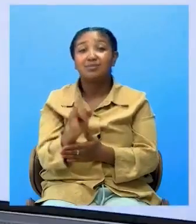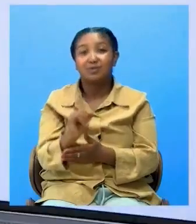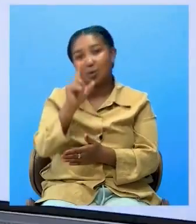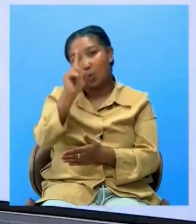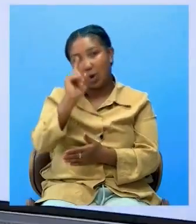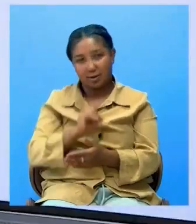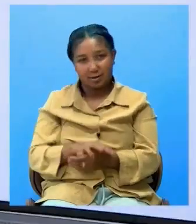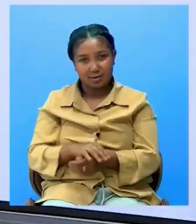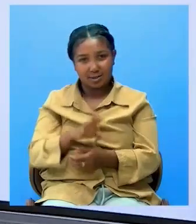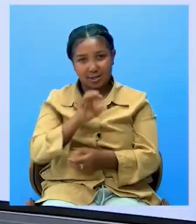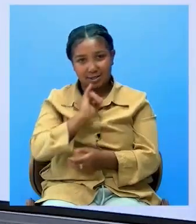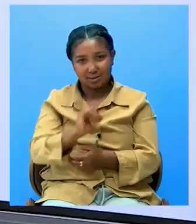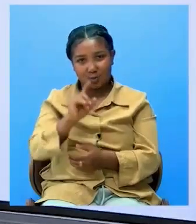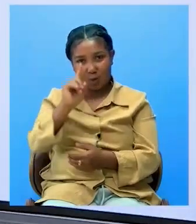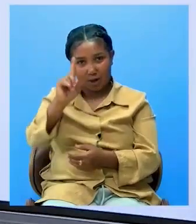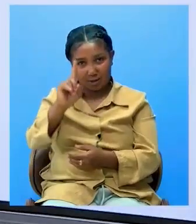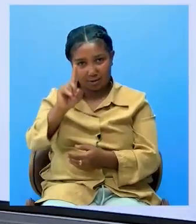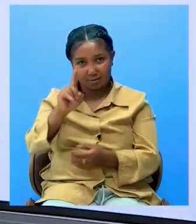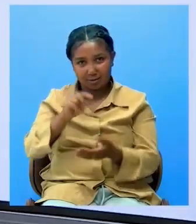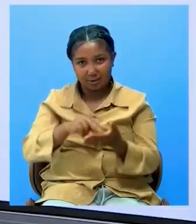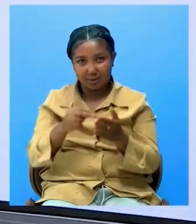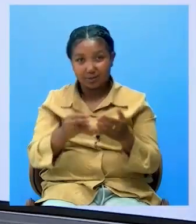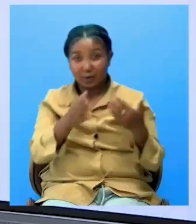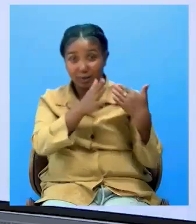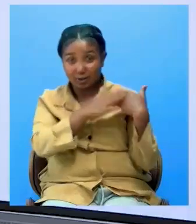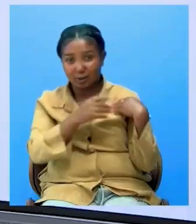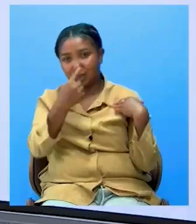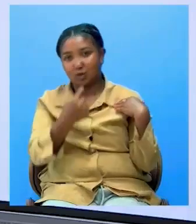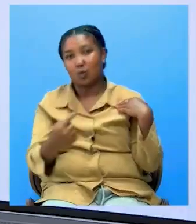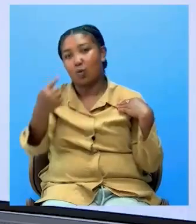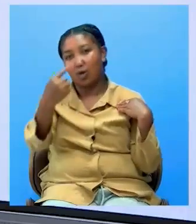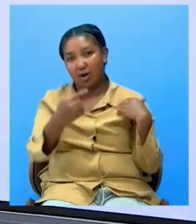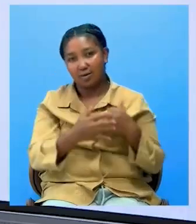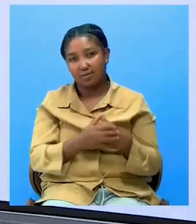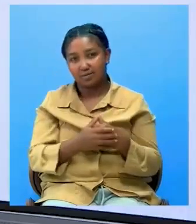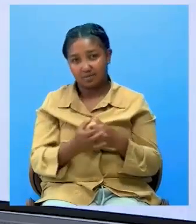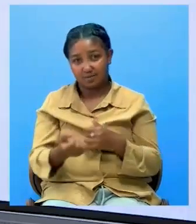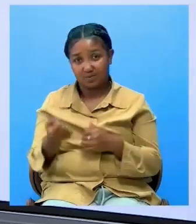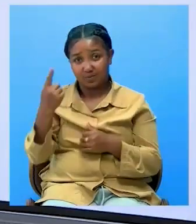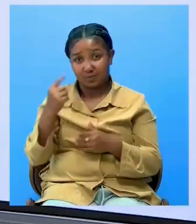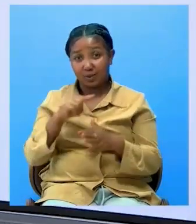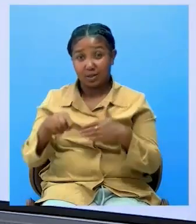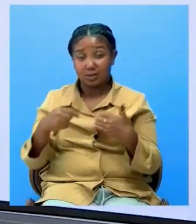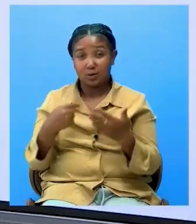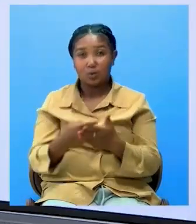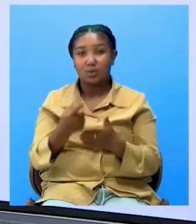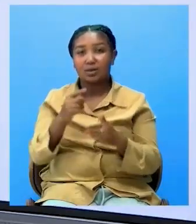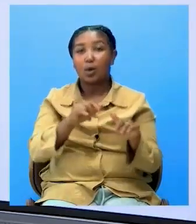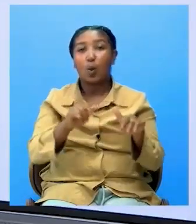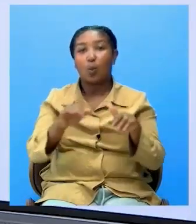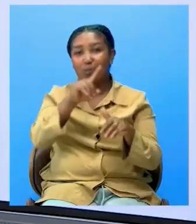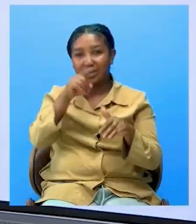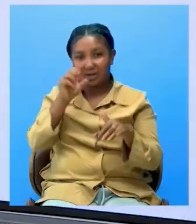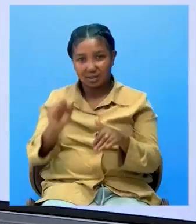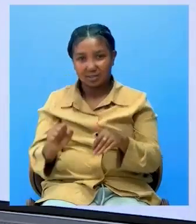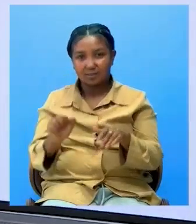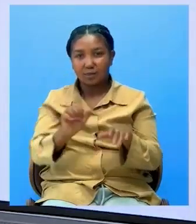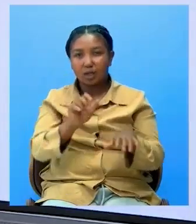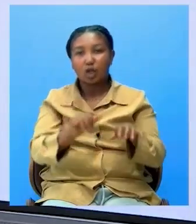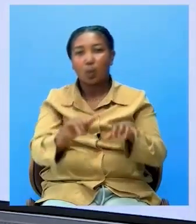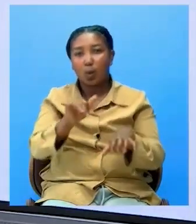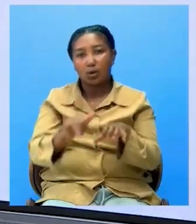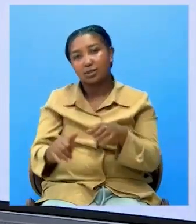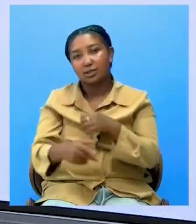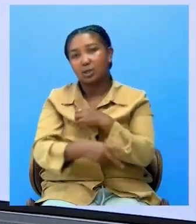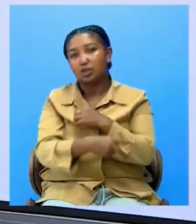Yes? Is. This means the subject is singular. Is it clear? So the computer's keyboard is